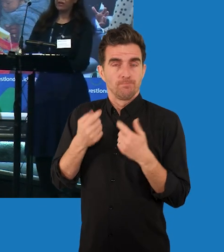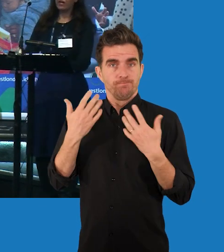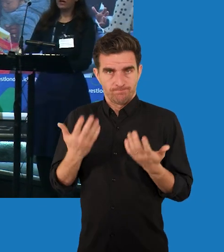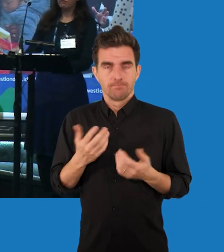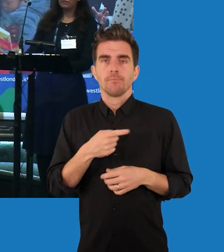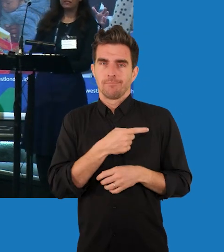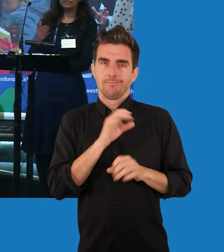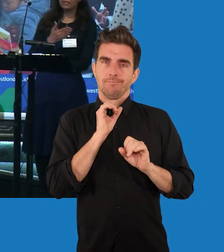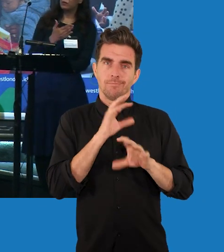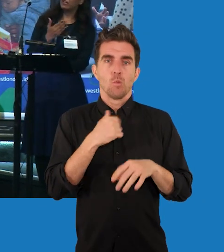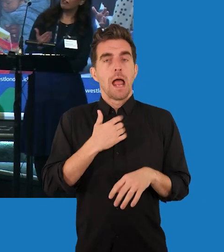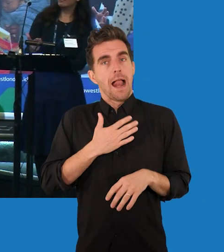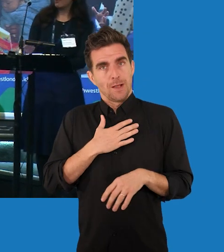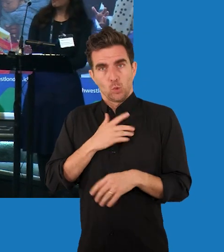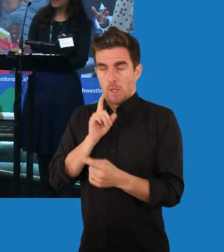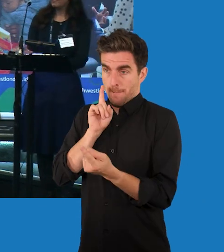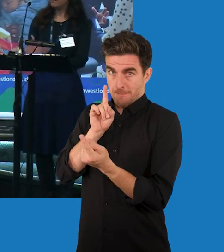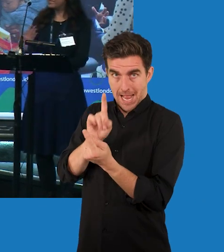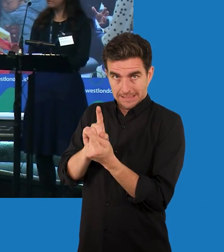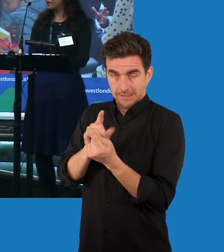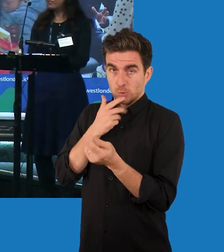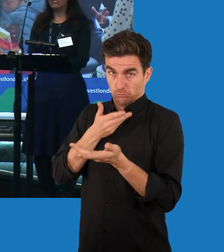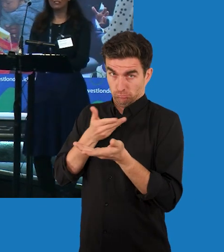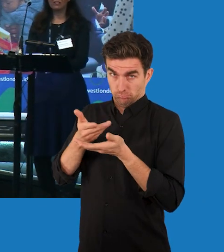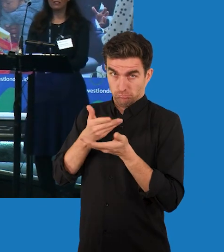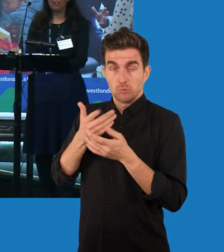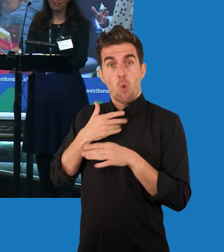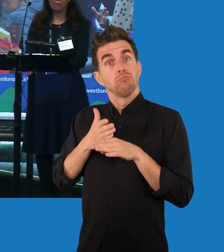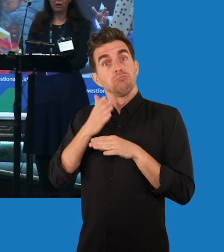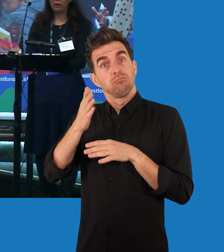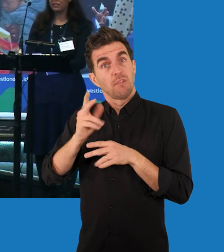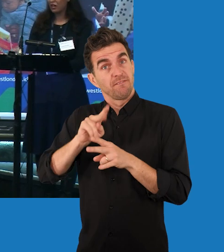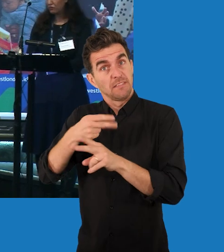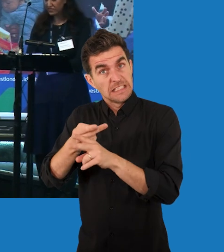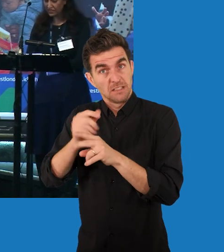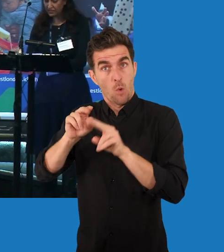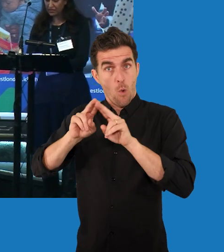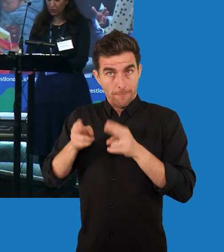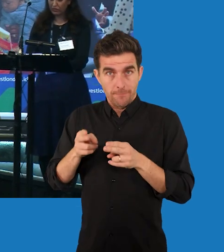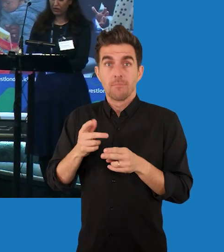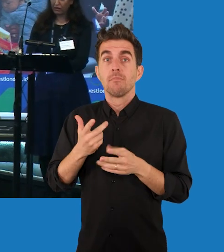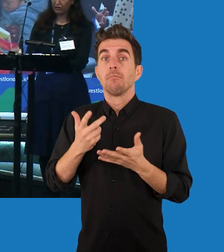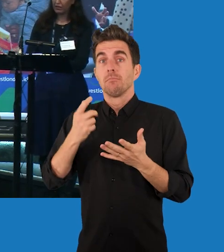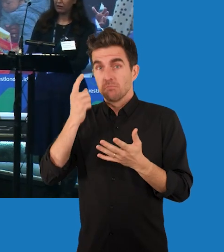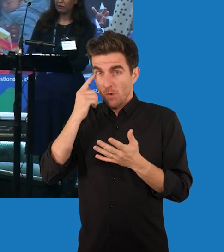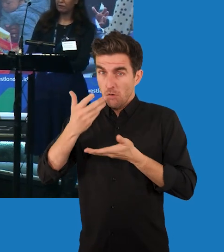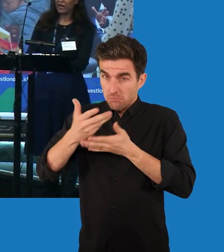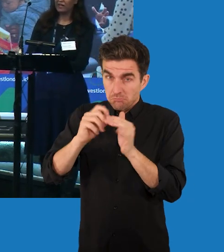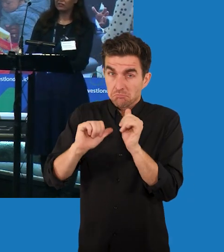coordinator. As Annette said, we like to go and meet our patients. I did a home visit with